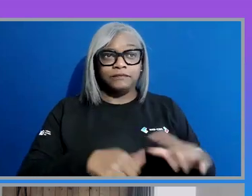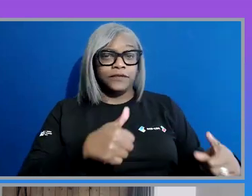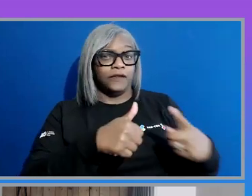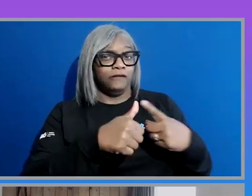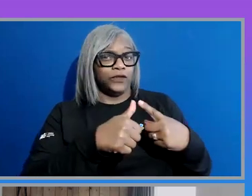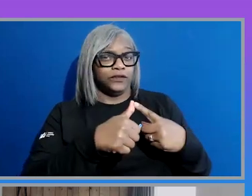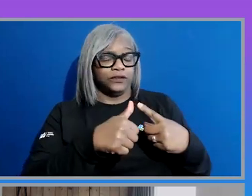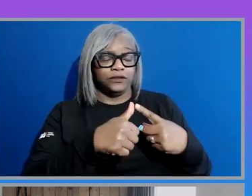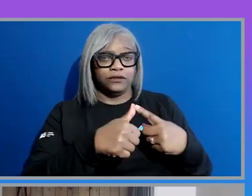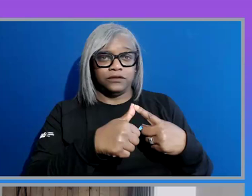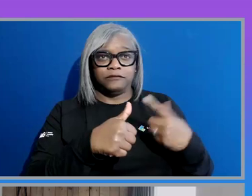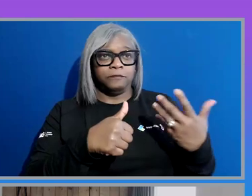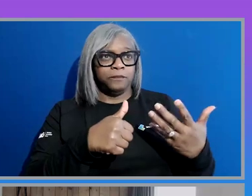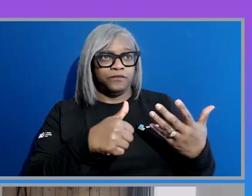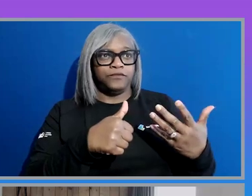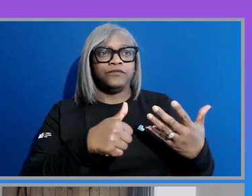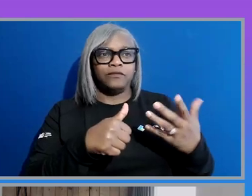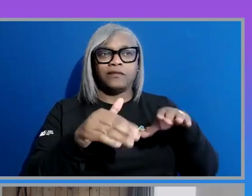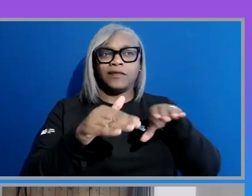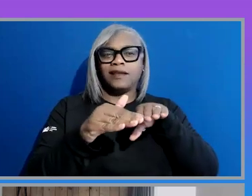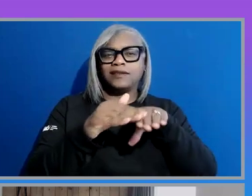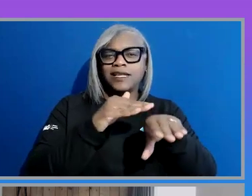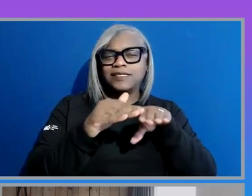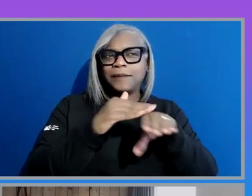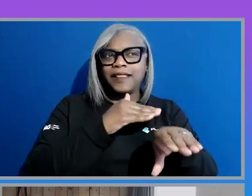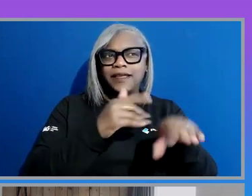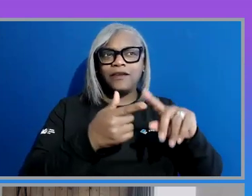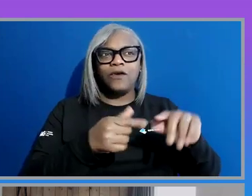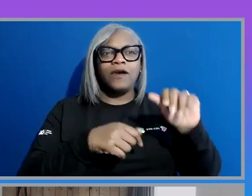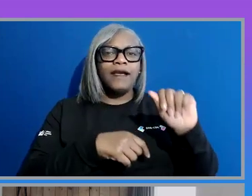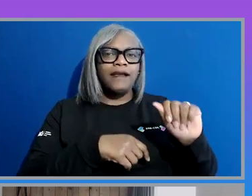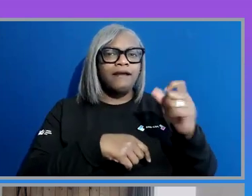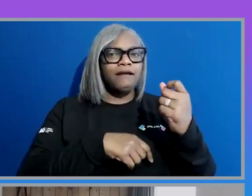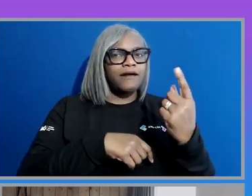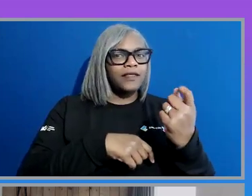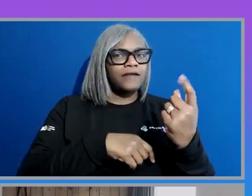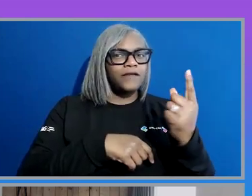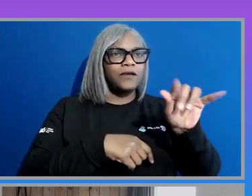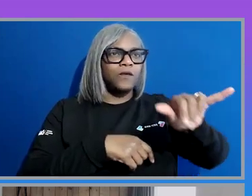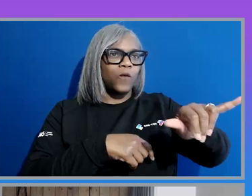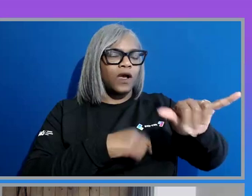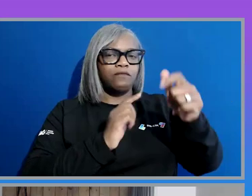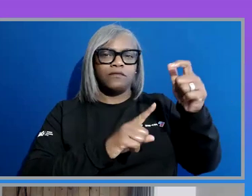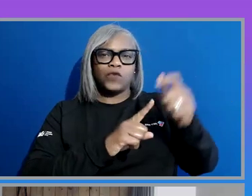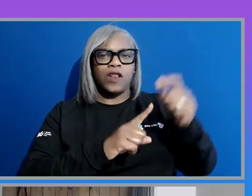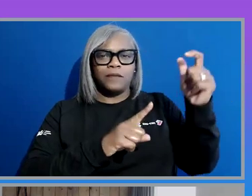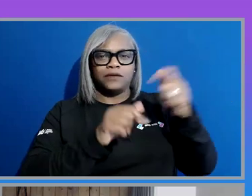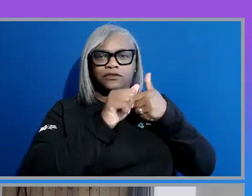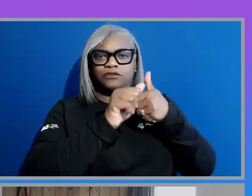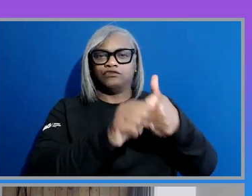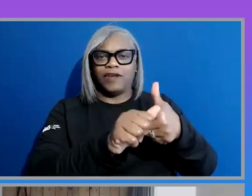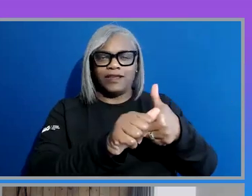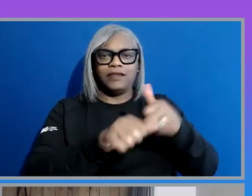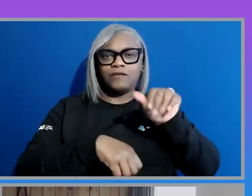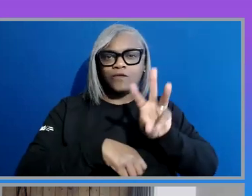is the accessibility or A11Y automation tracking website, where I'm working